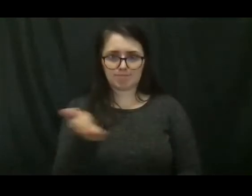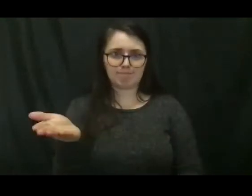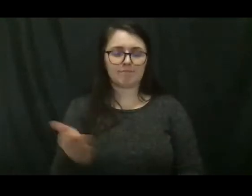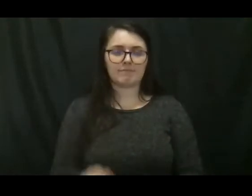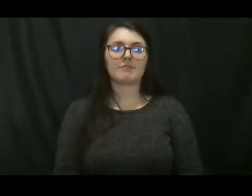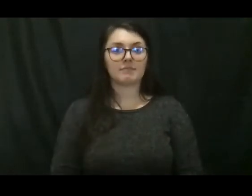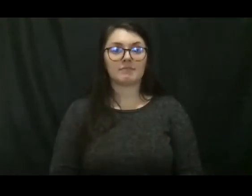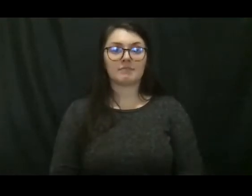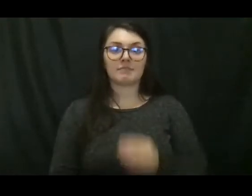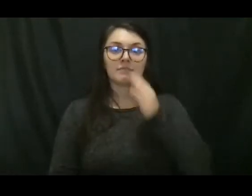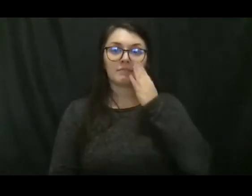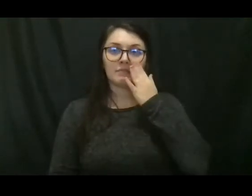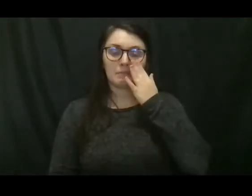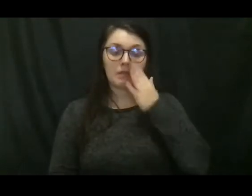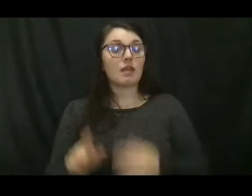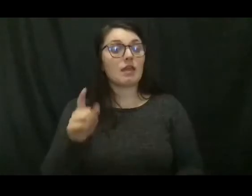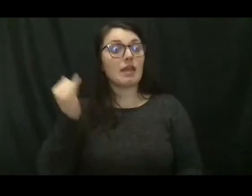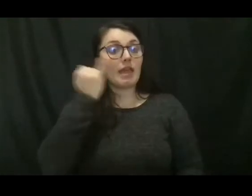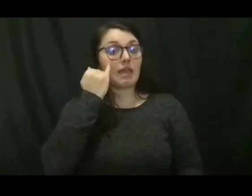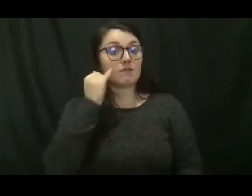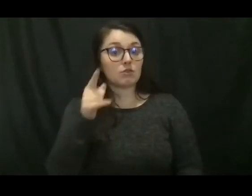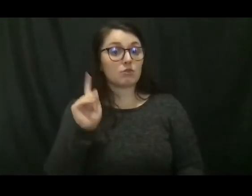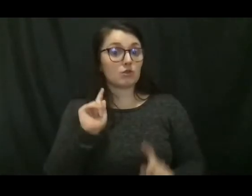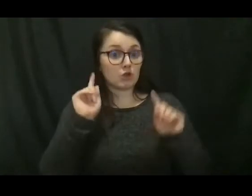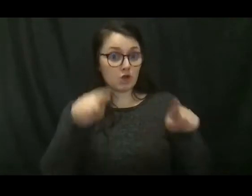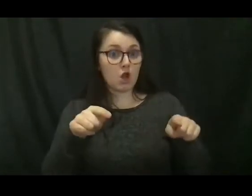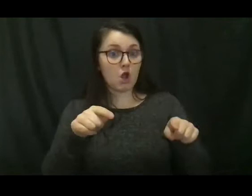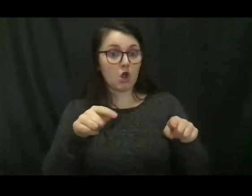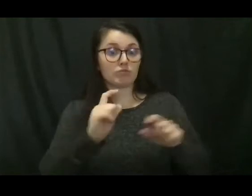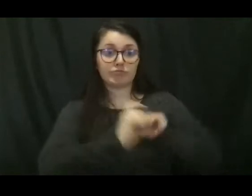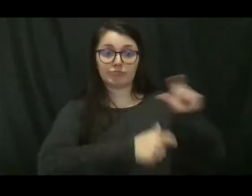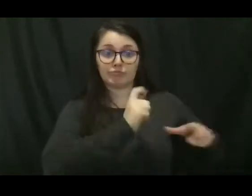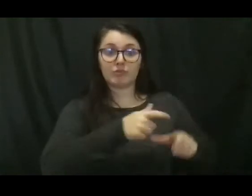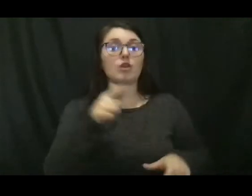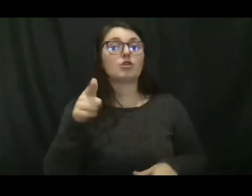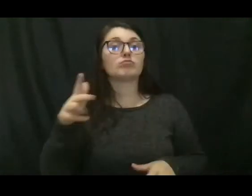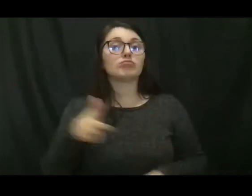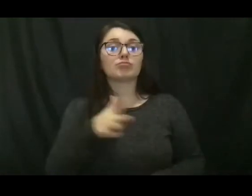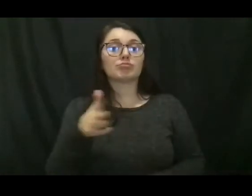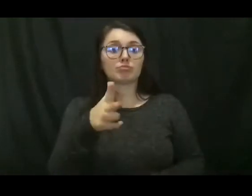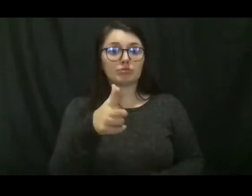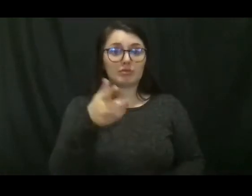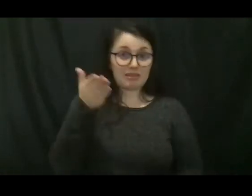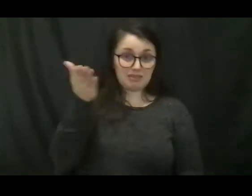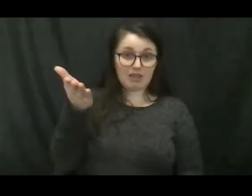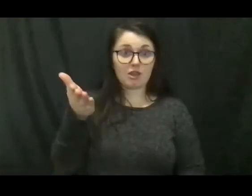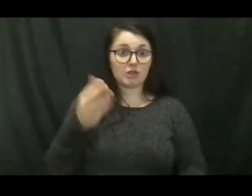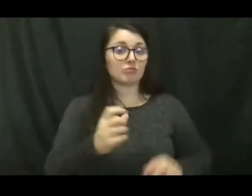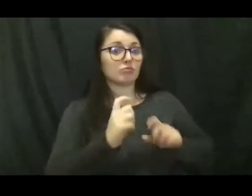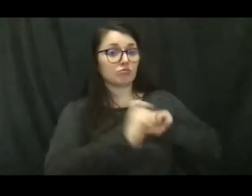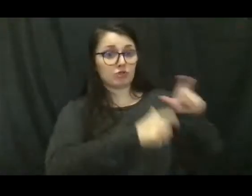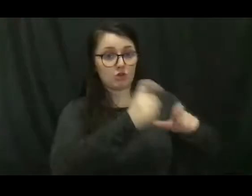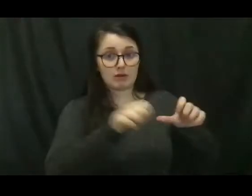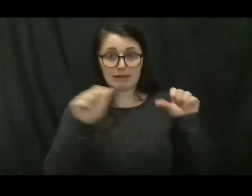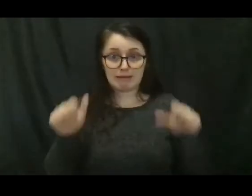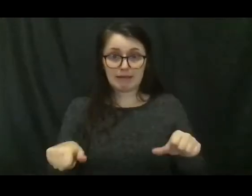your, this is where you come to donate to Bring. This is our donations area. And it is a nice little drive-through here. And you can